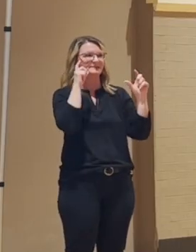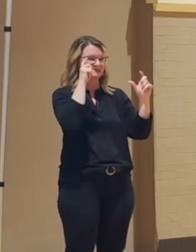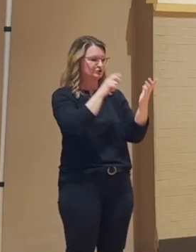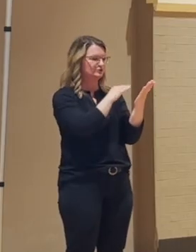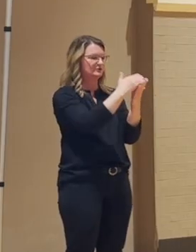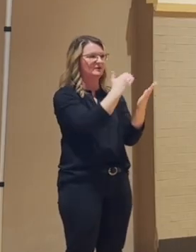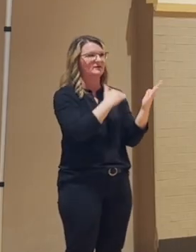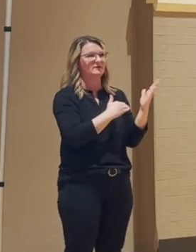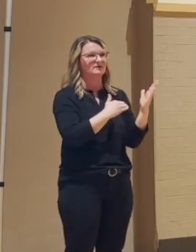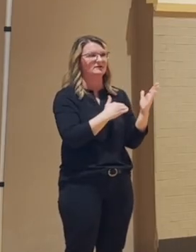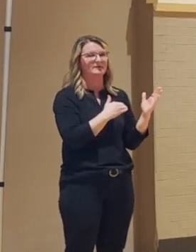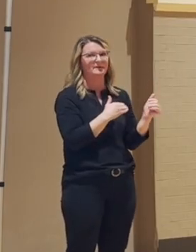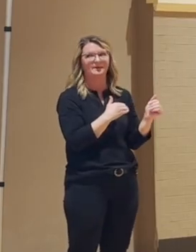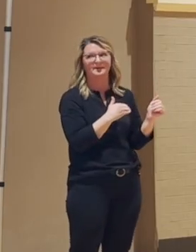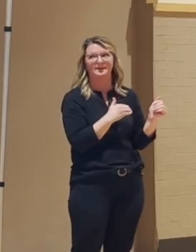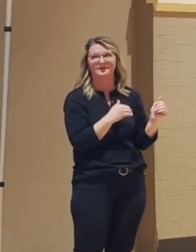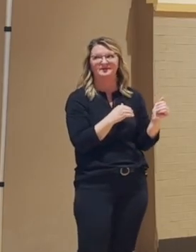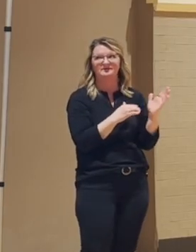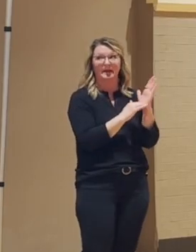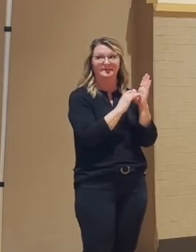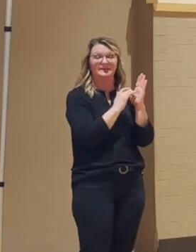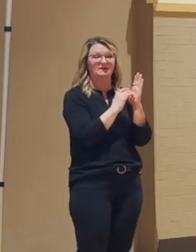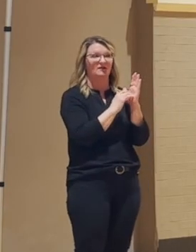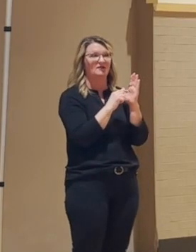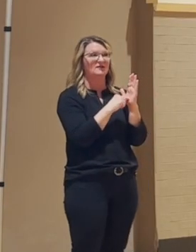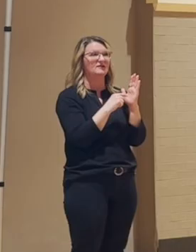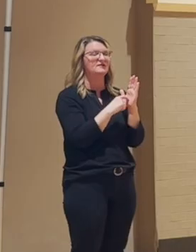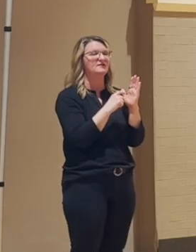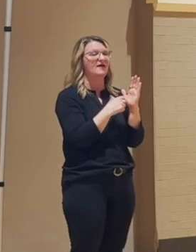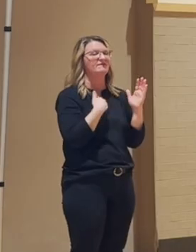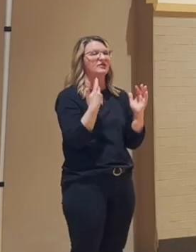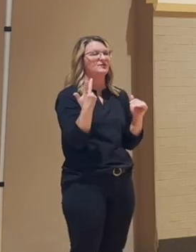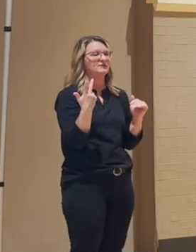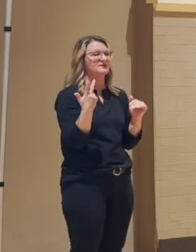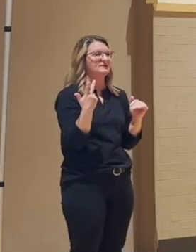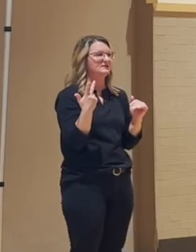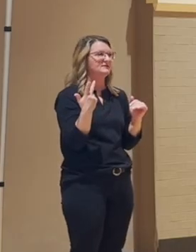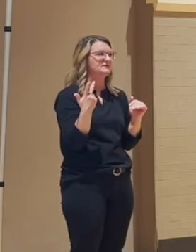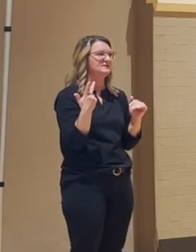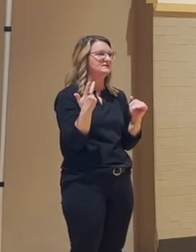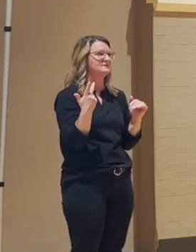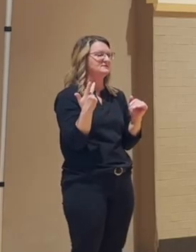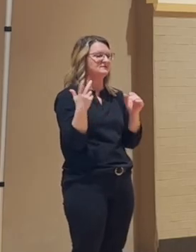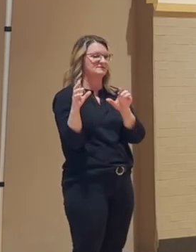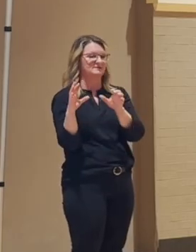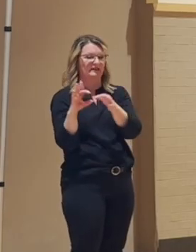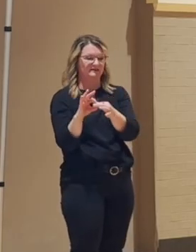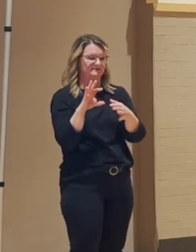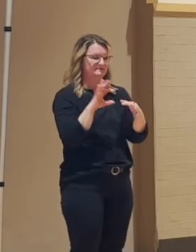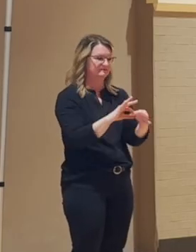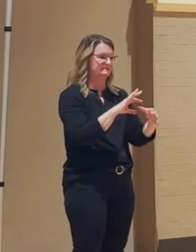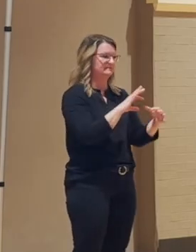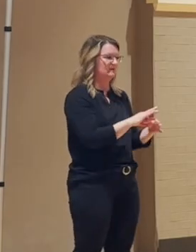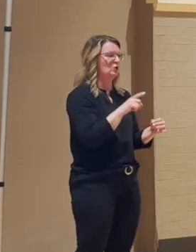you come to the midsection of the site, there are 3 sections or links where you